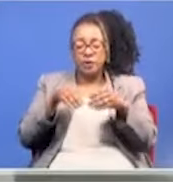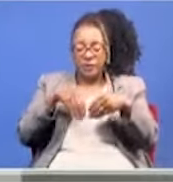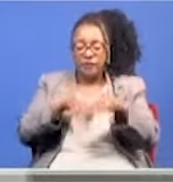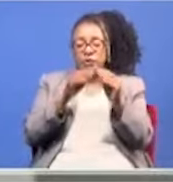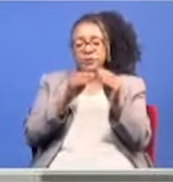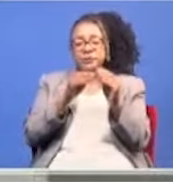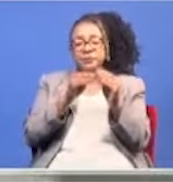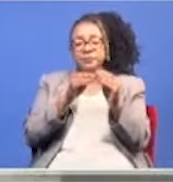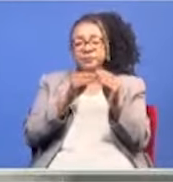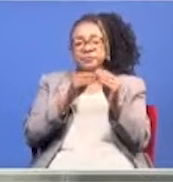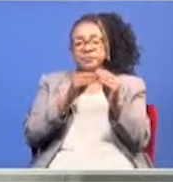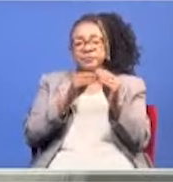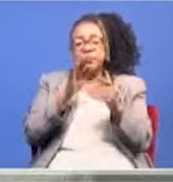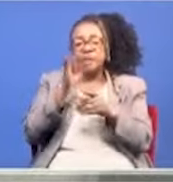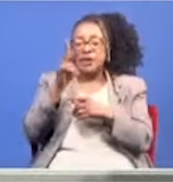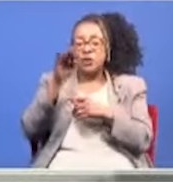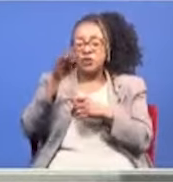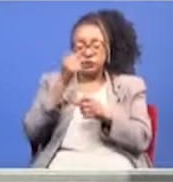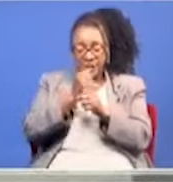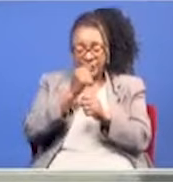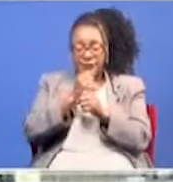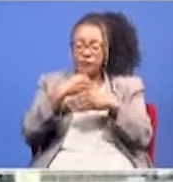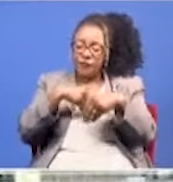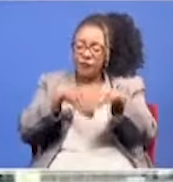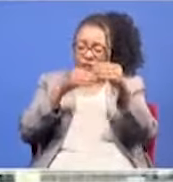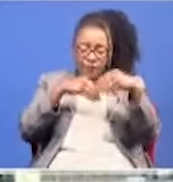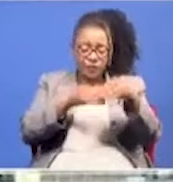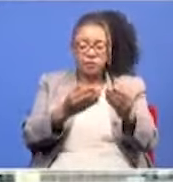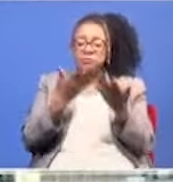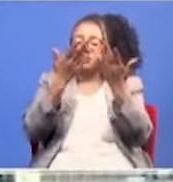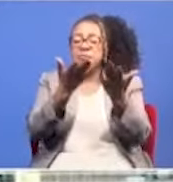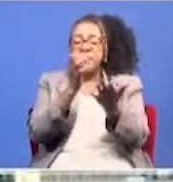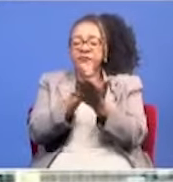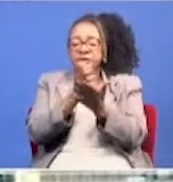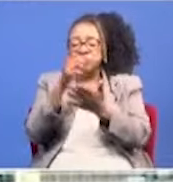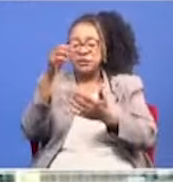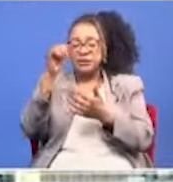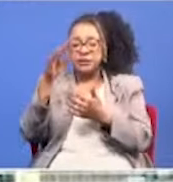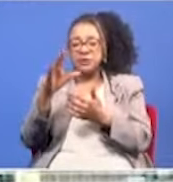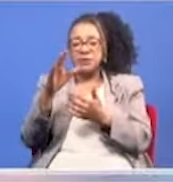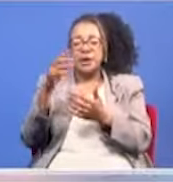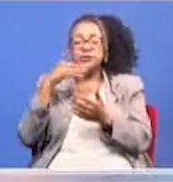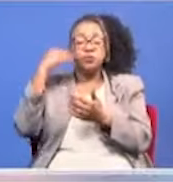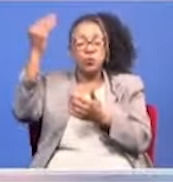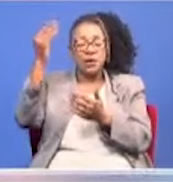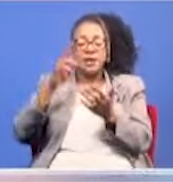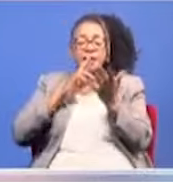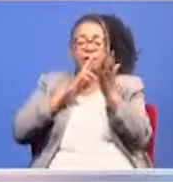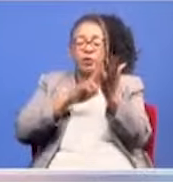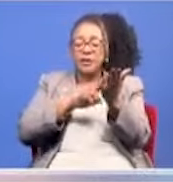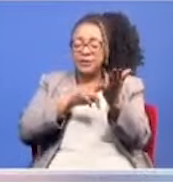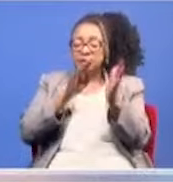and follow due process, Kilonzo did, as he presented evidence to TSC, including a sworn and recorded statement from the teenage girl and